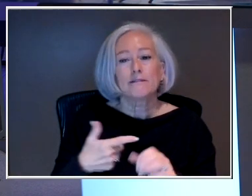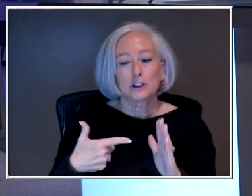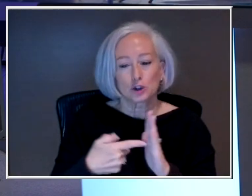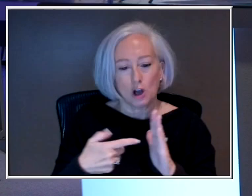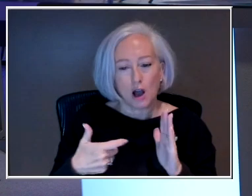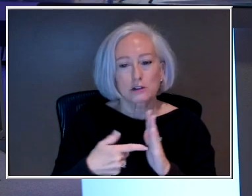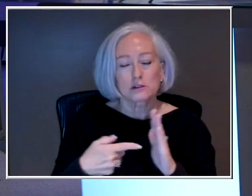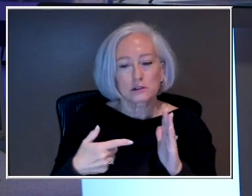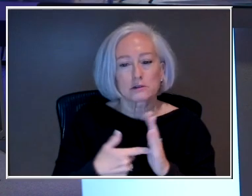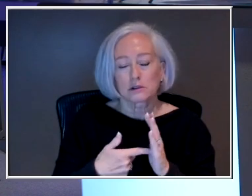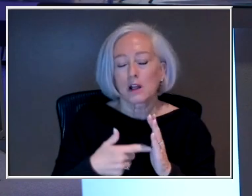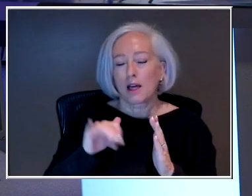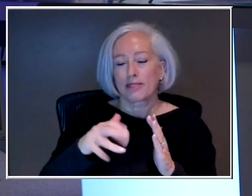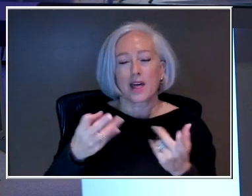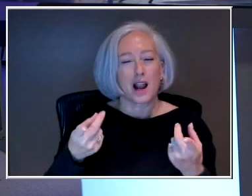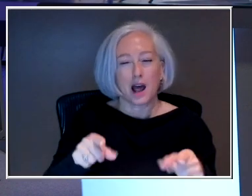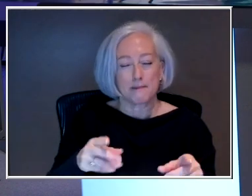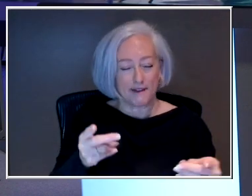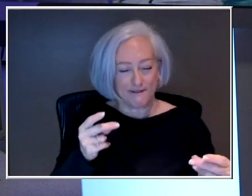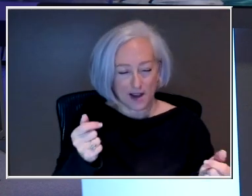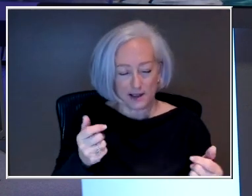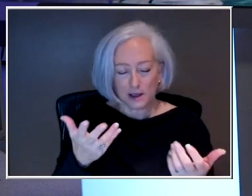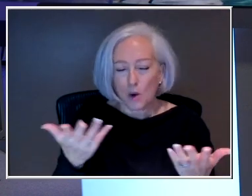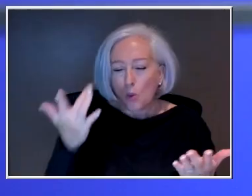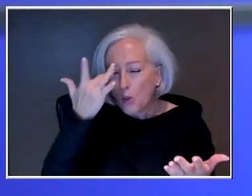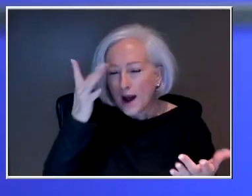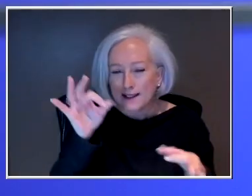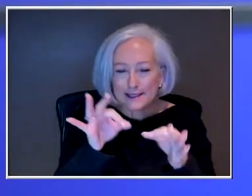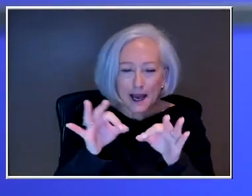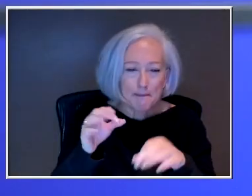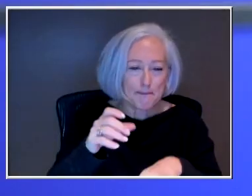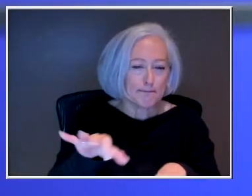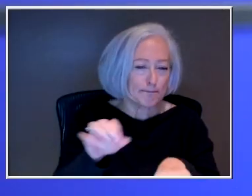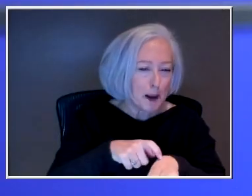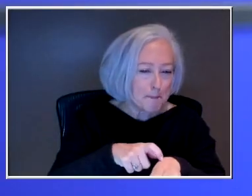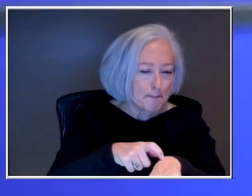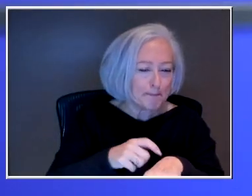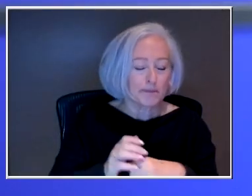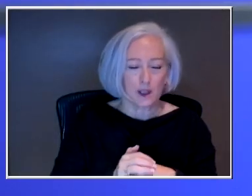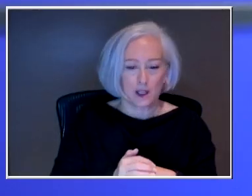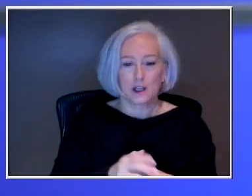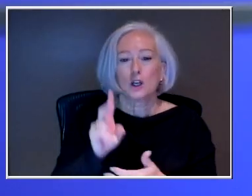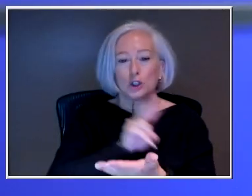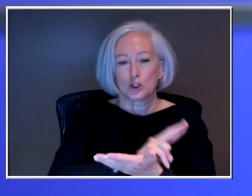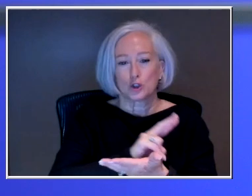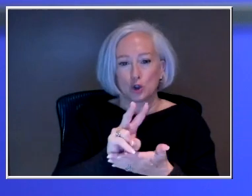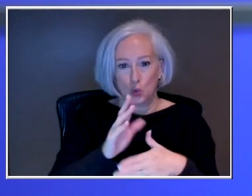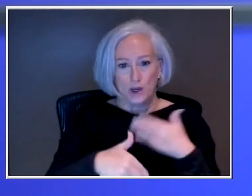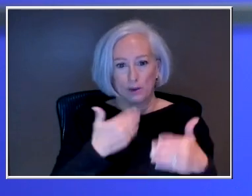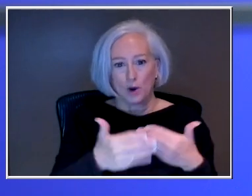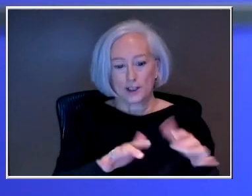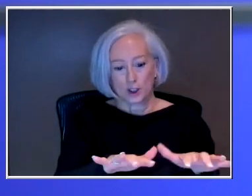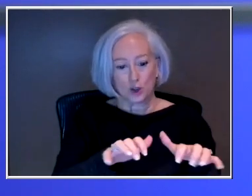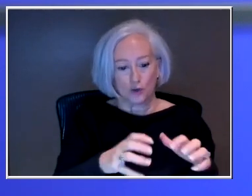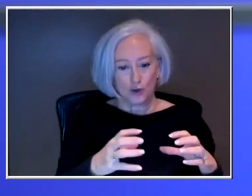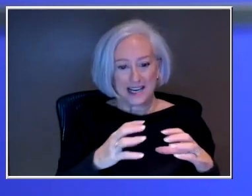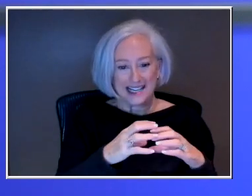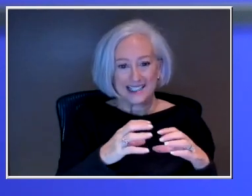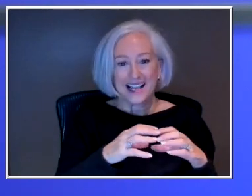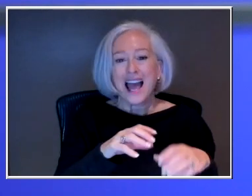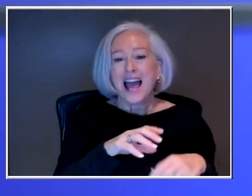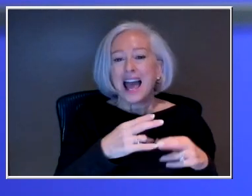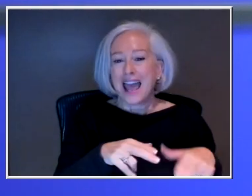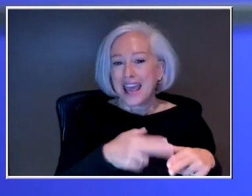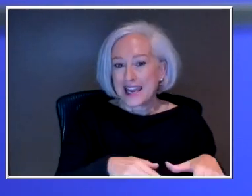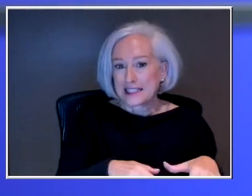time of the essence in this moment? Yeah, it's about a 2-week process to freeze eggs, and so sometimes people have that amount of time and sometimes they